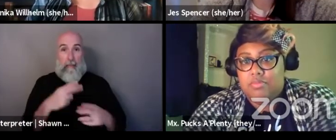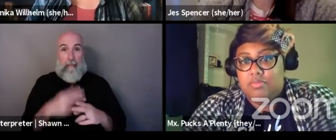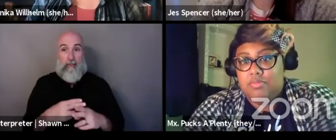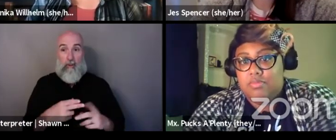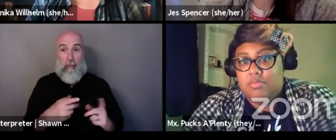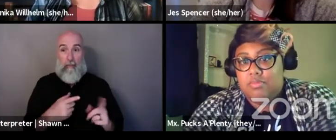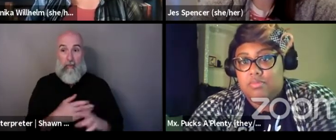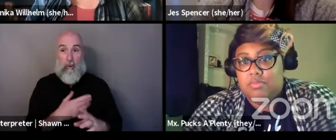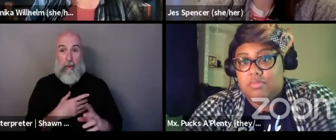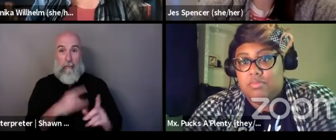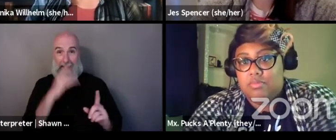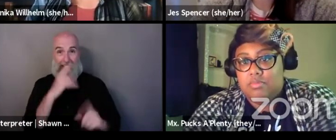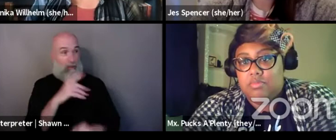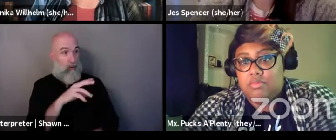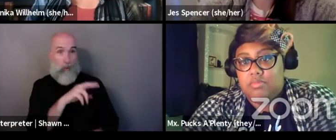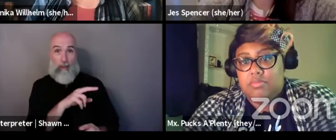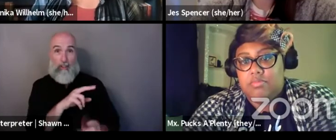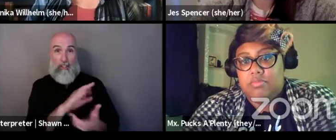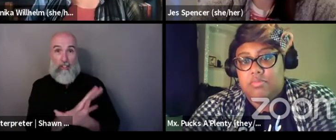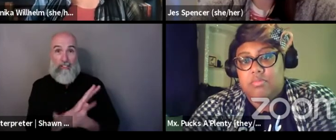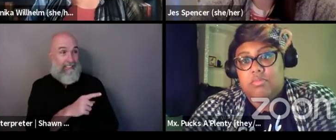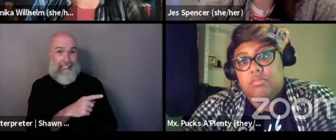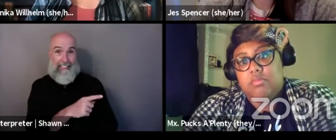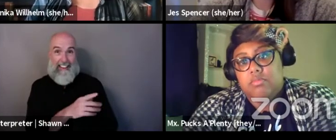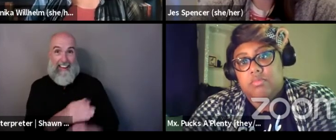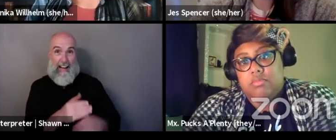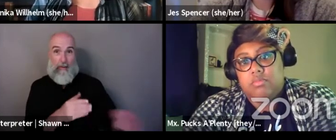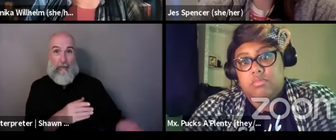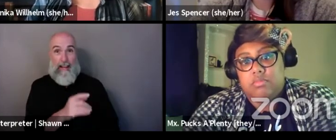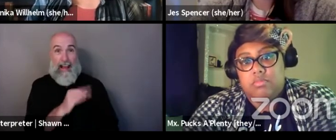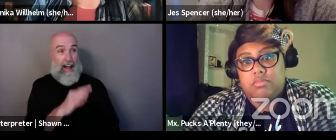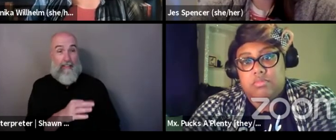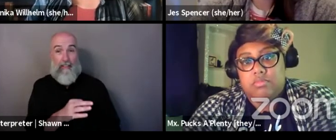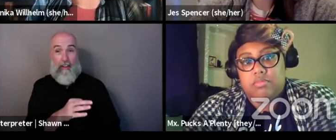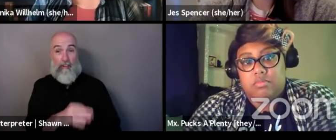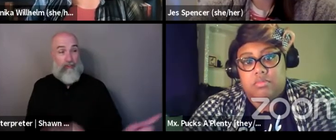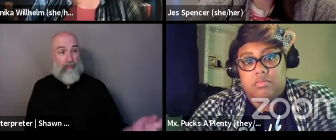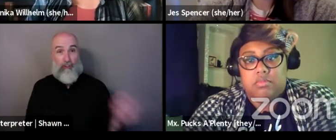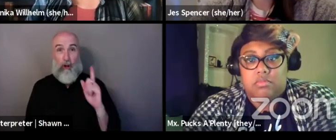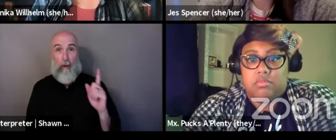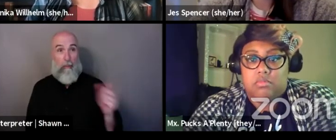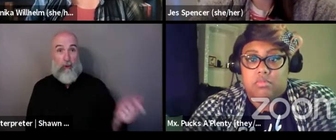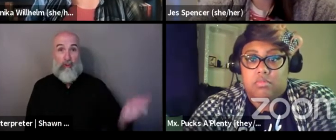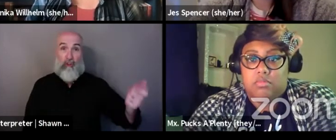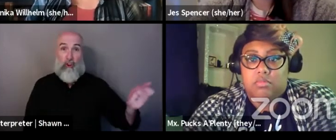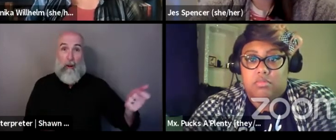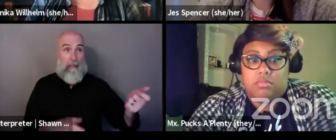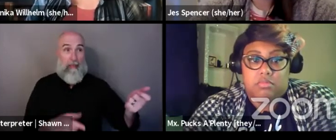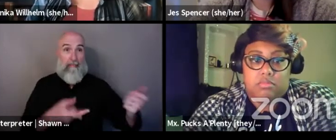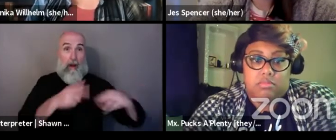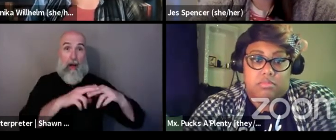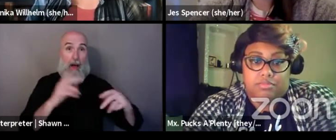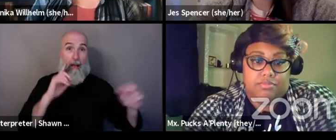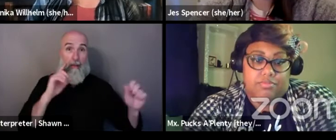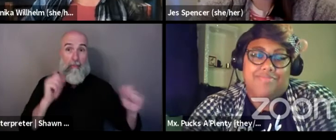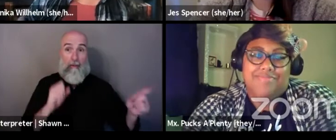went on, my kid is watching Doc McStuffins in the next room. And if they suddenly turn up their volume during this, guess what,